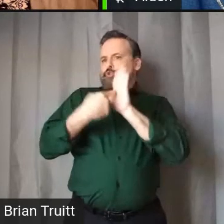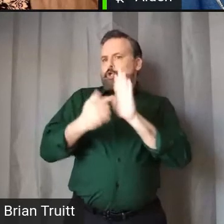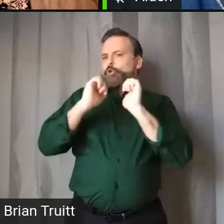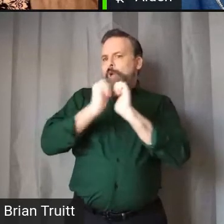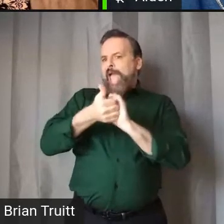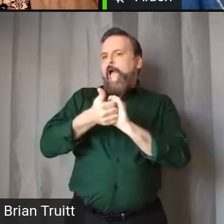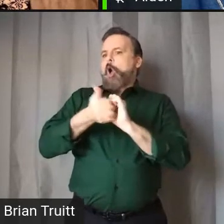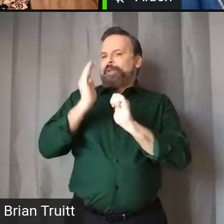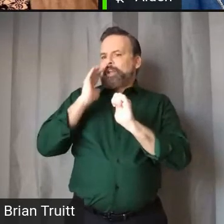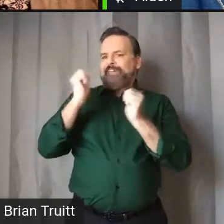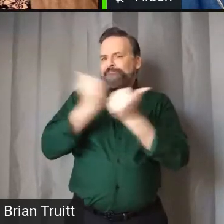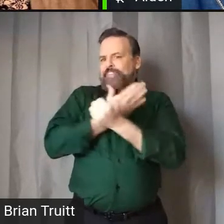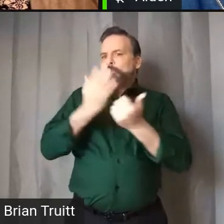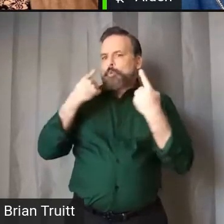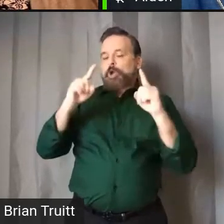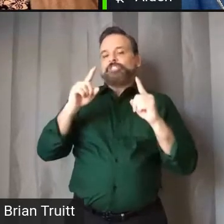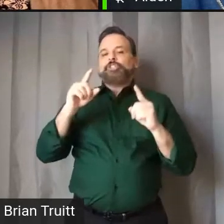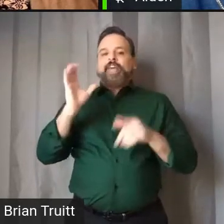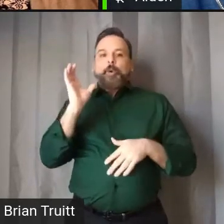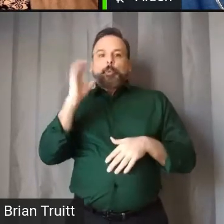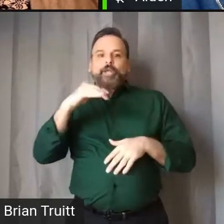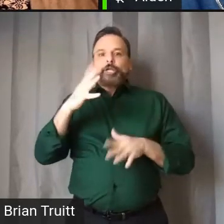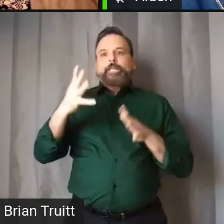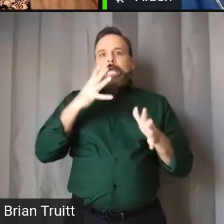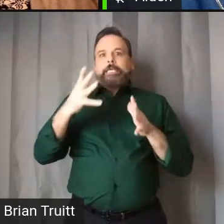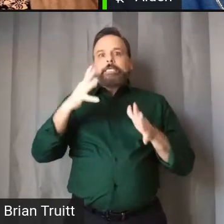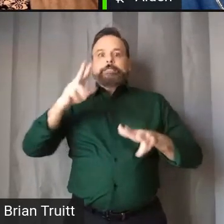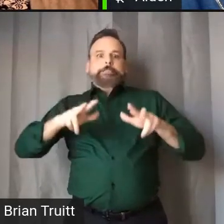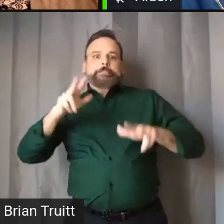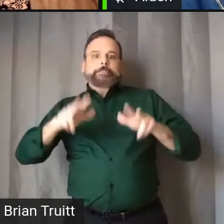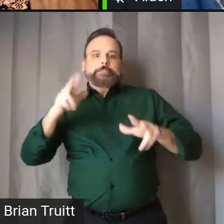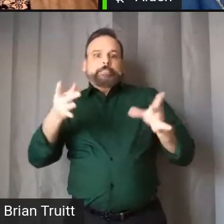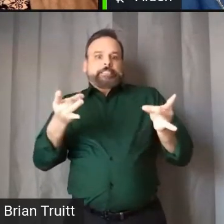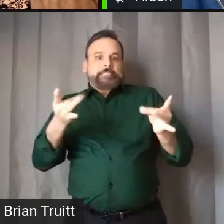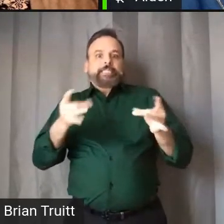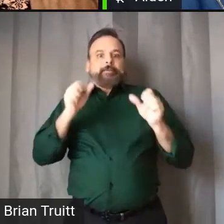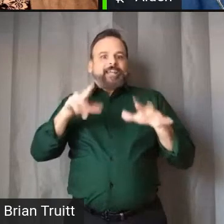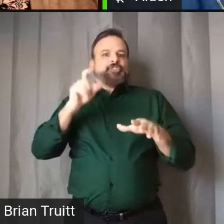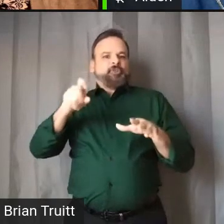slippery magic that you kind of have to feel your way through.